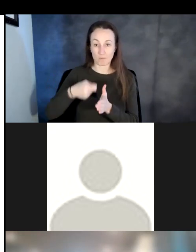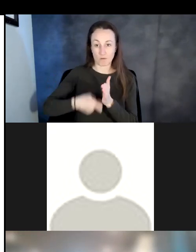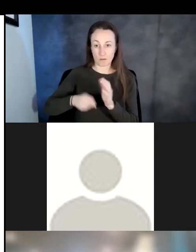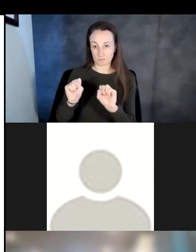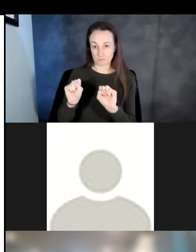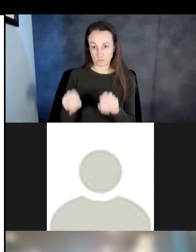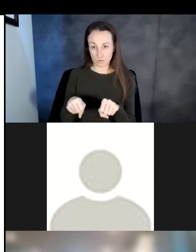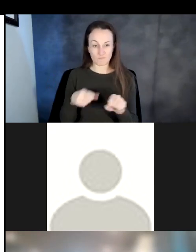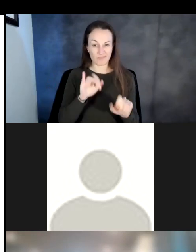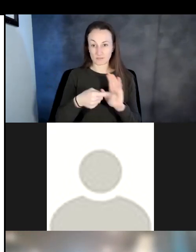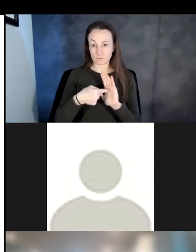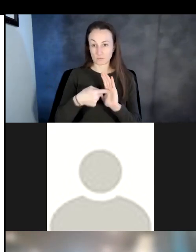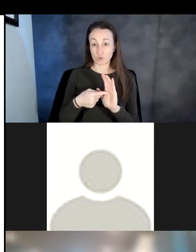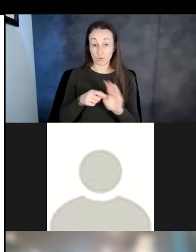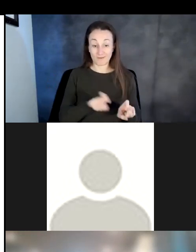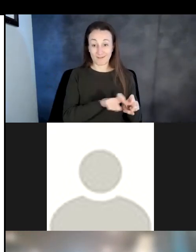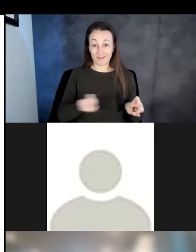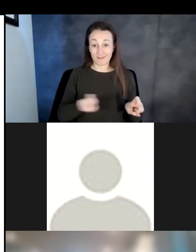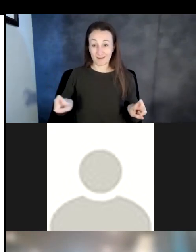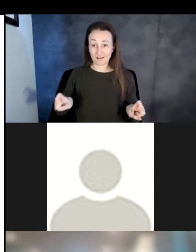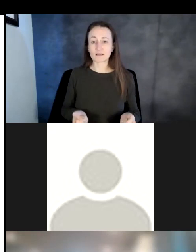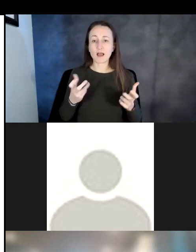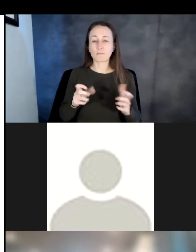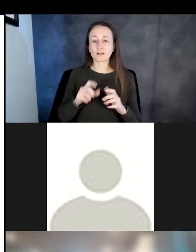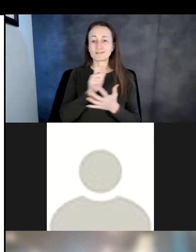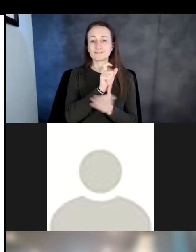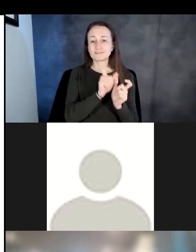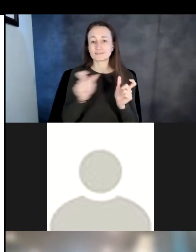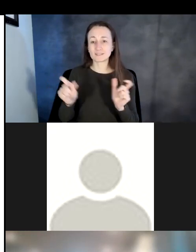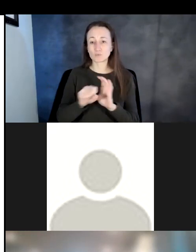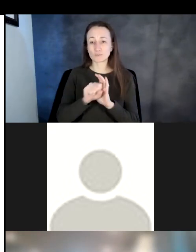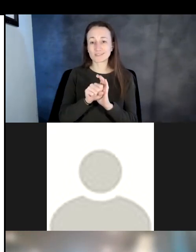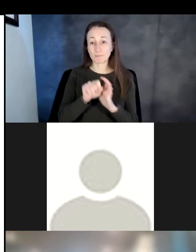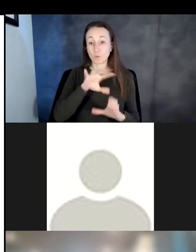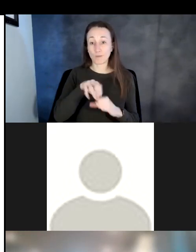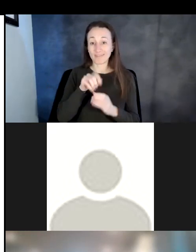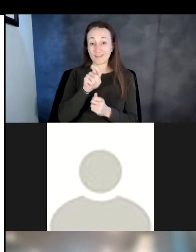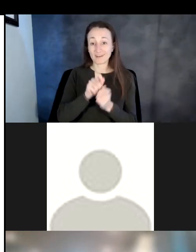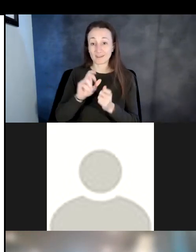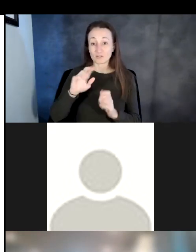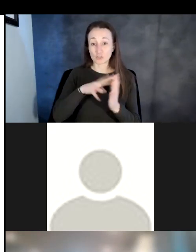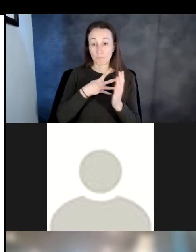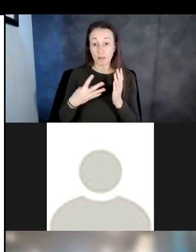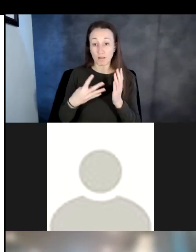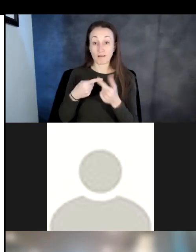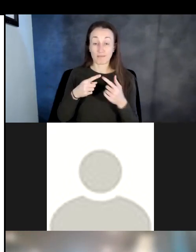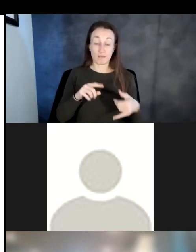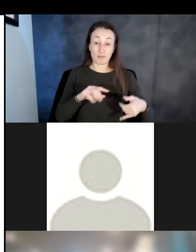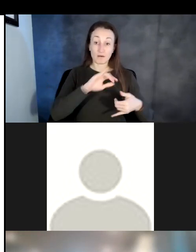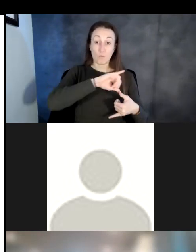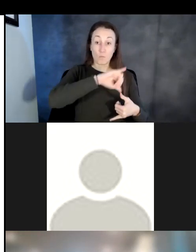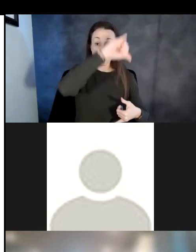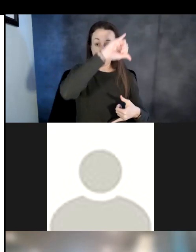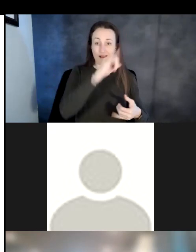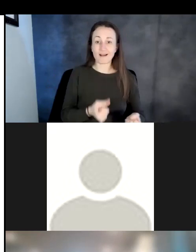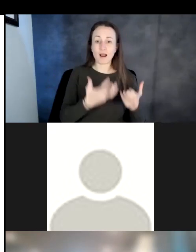here. So on the x-axis, number of sequence samples in both of these plots. And then on the y-axis, cost per sample in the left plot, and the number of